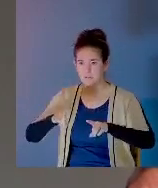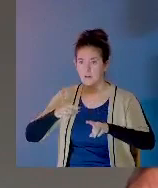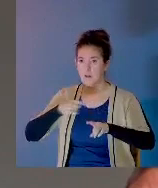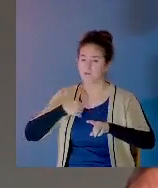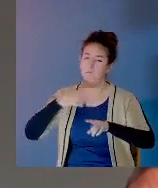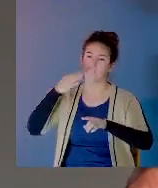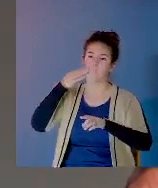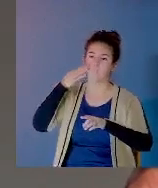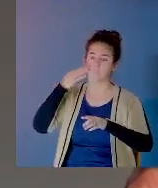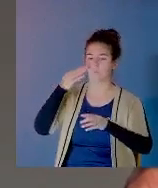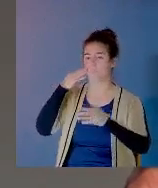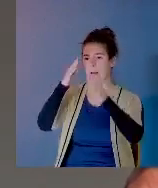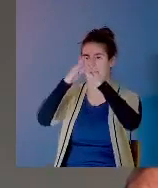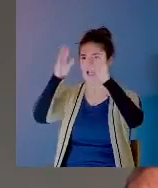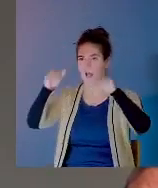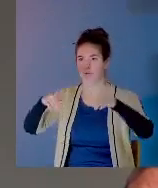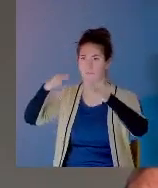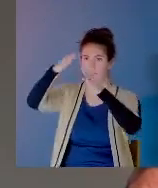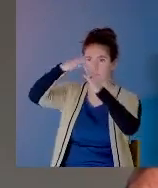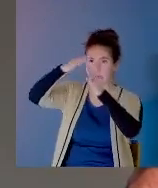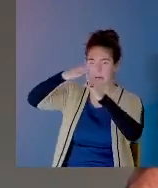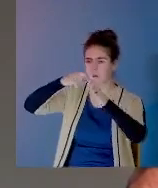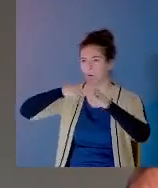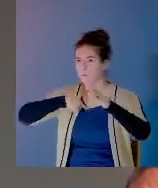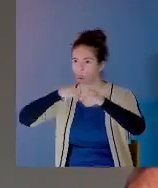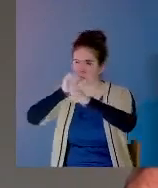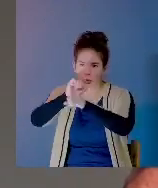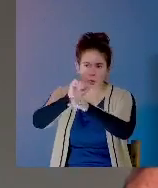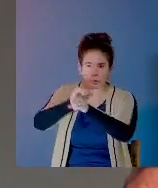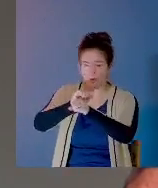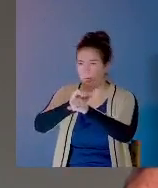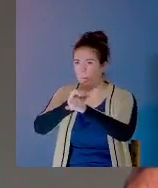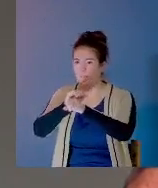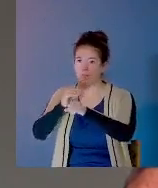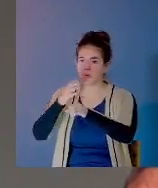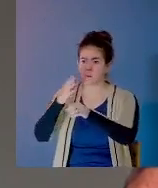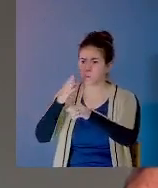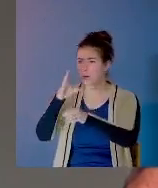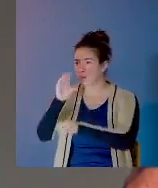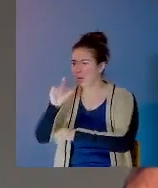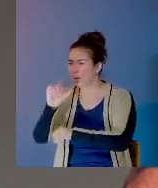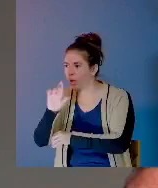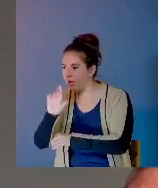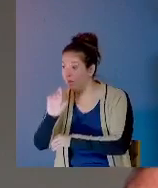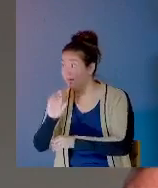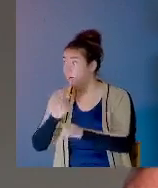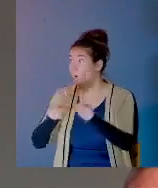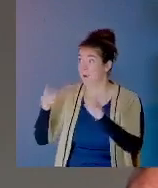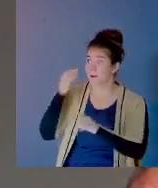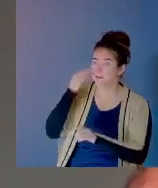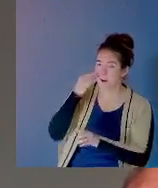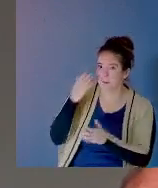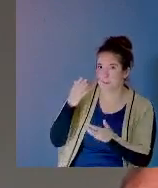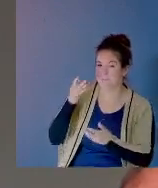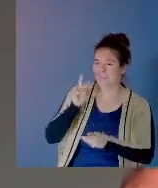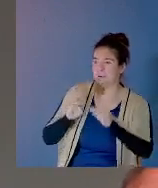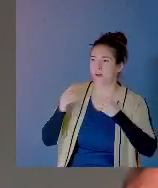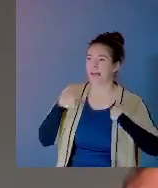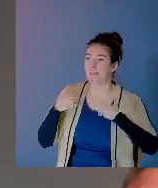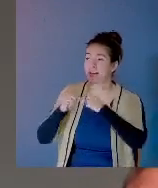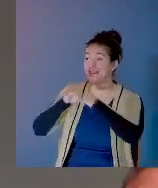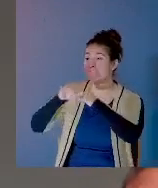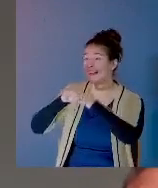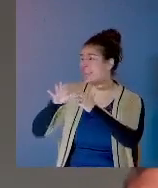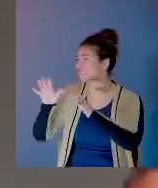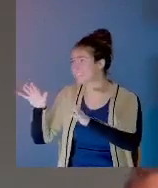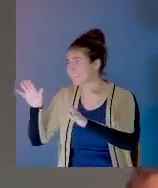Now, afterwards, everybody gives me the great advice, old men shouldn't get up on the roof by themselves. Well, thanks. You know, after that. But